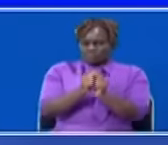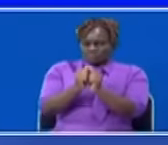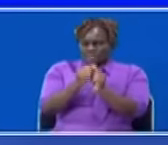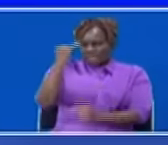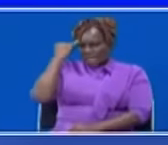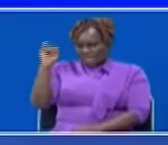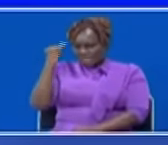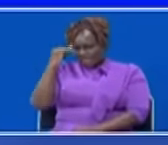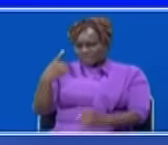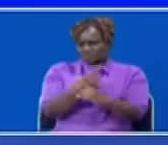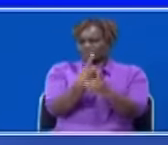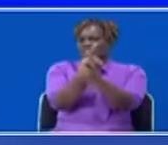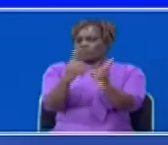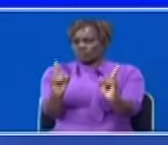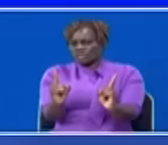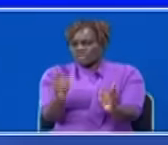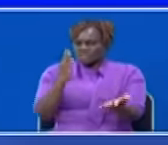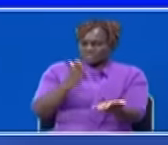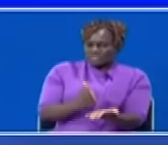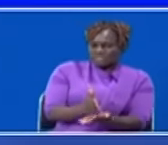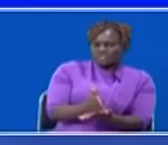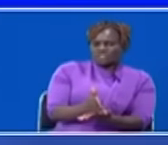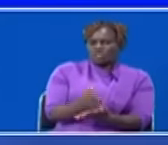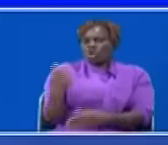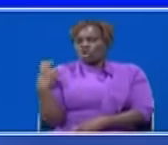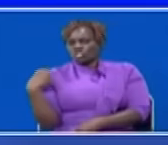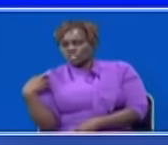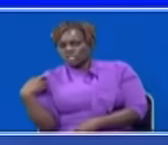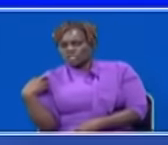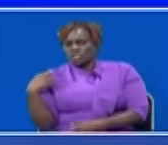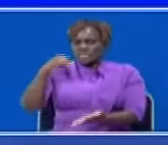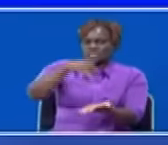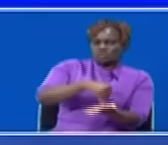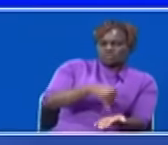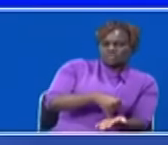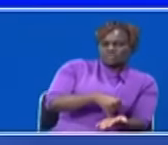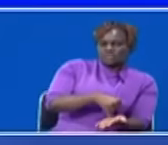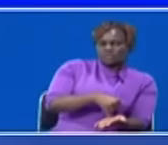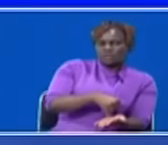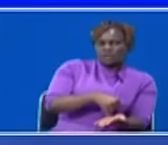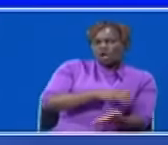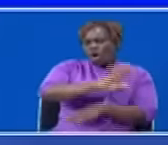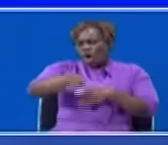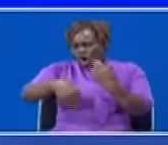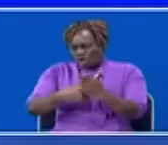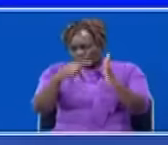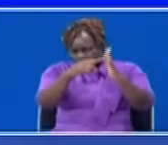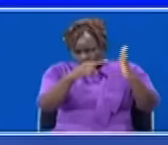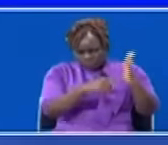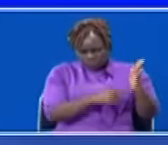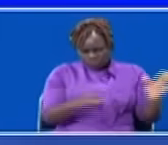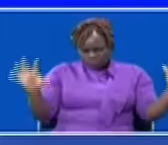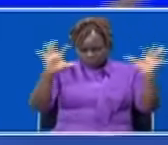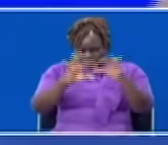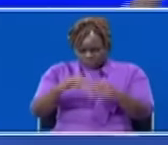ideals, democracy, justice, consultation, inclusivity, all those ideals that brought us